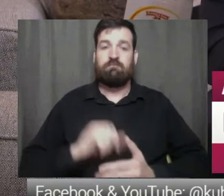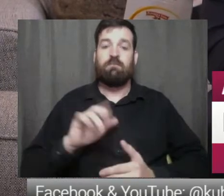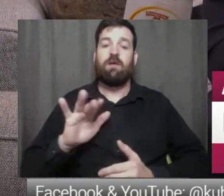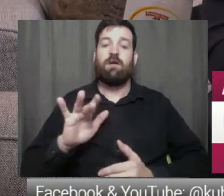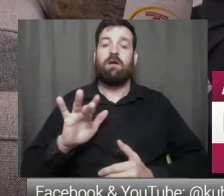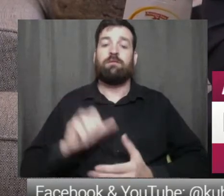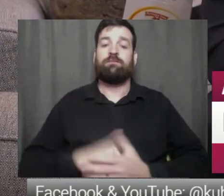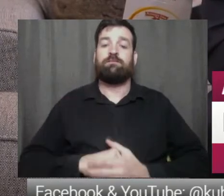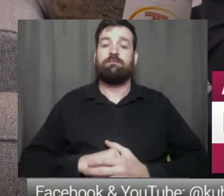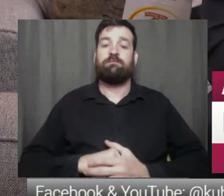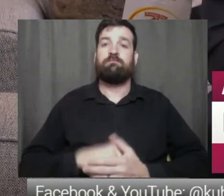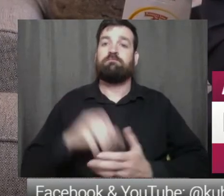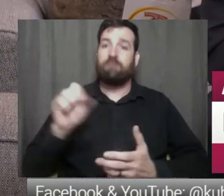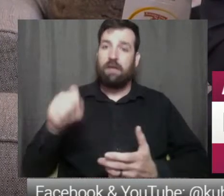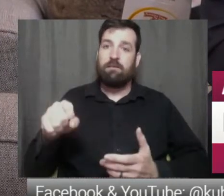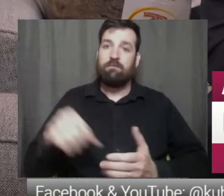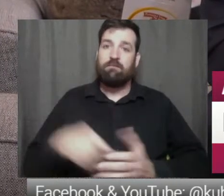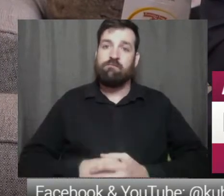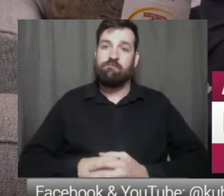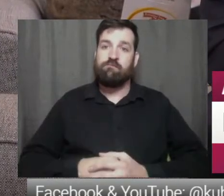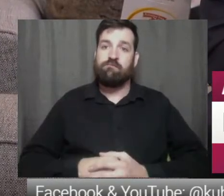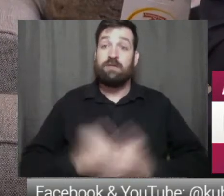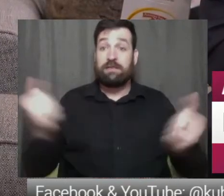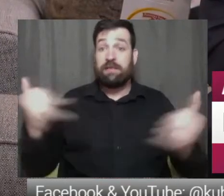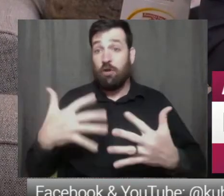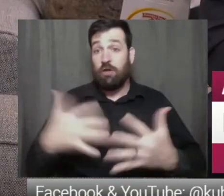But yeah, it was scary. But